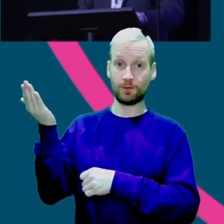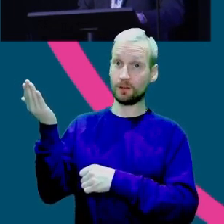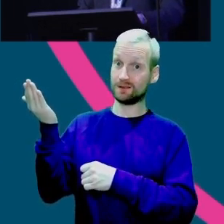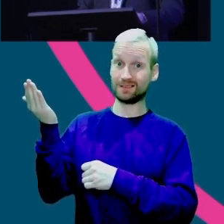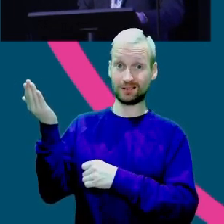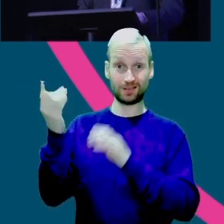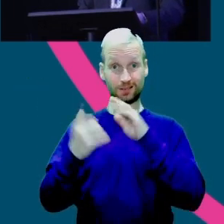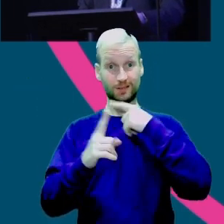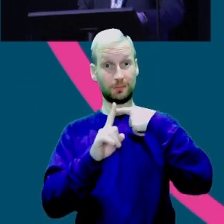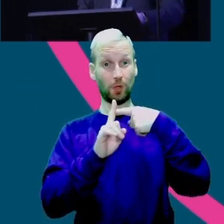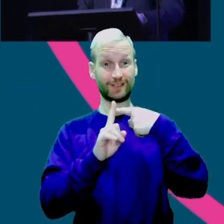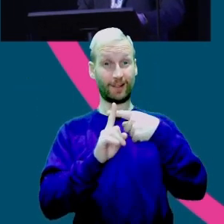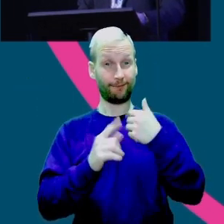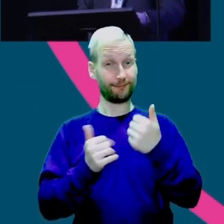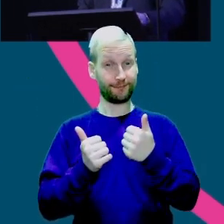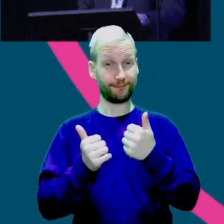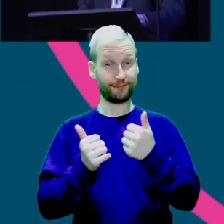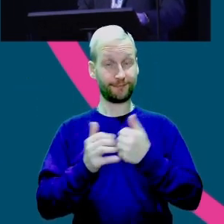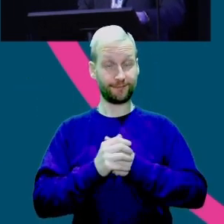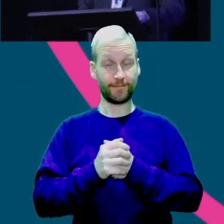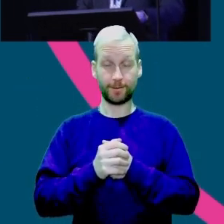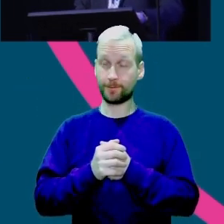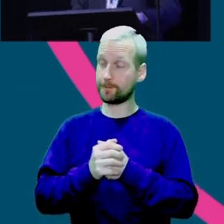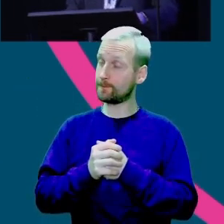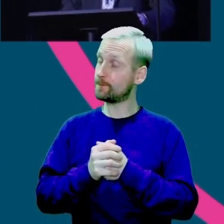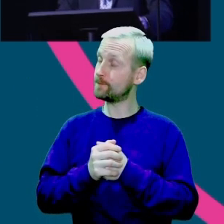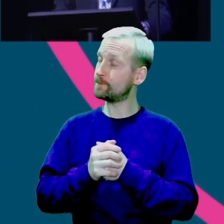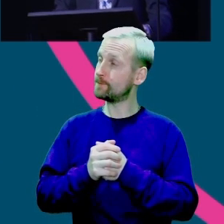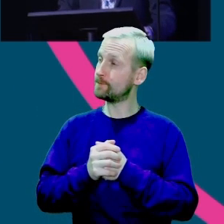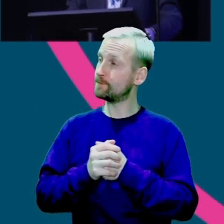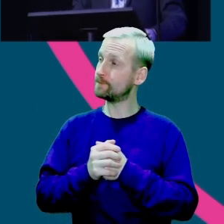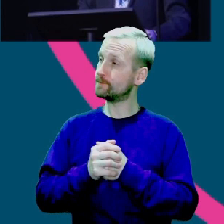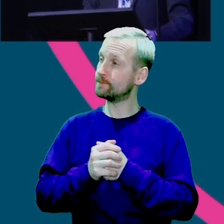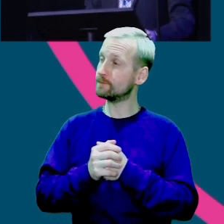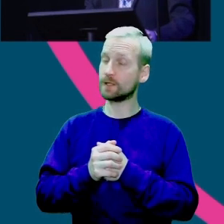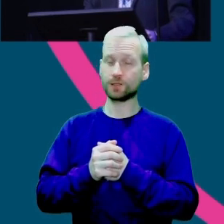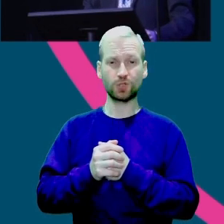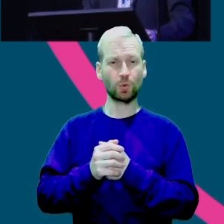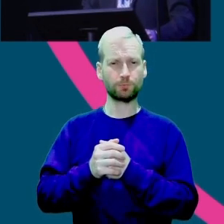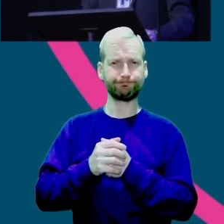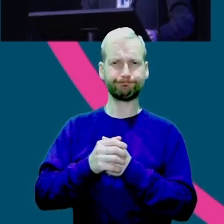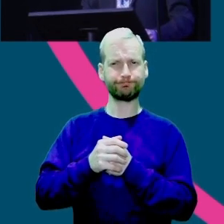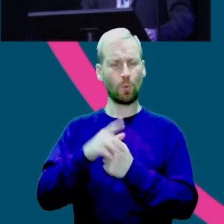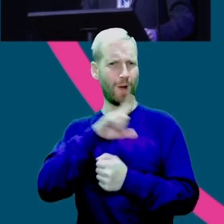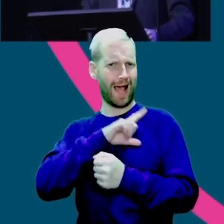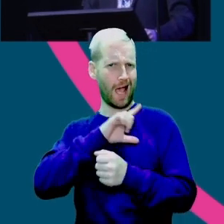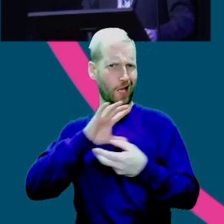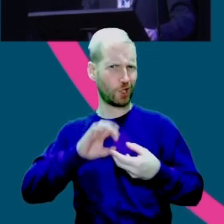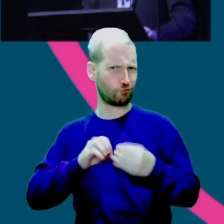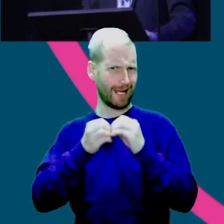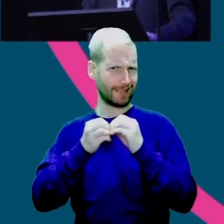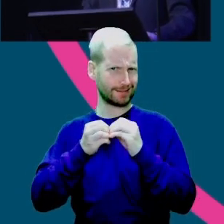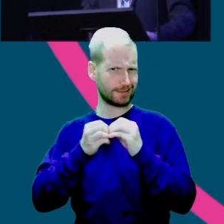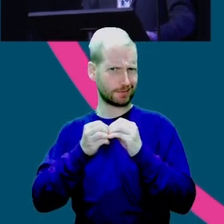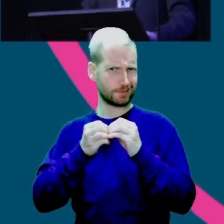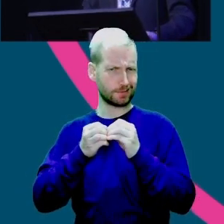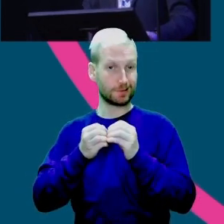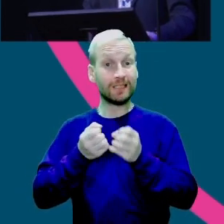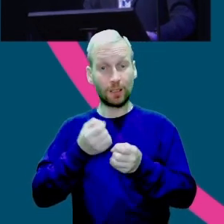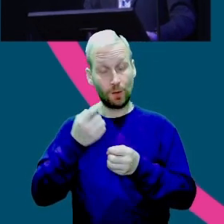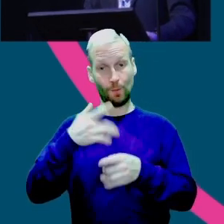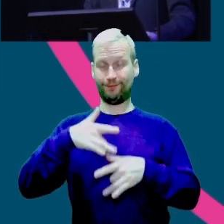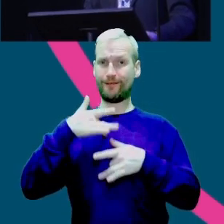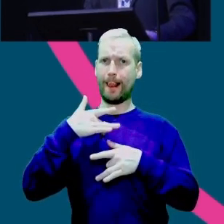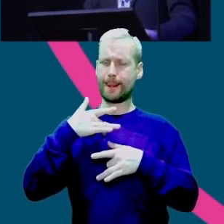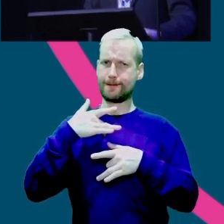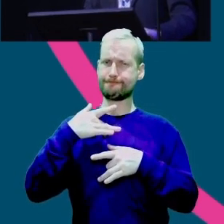positive. So just to give you, on the next slide, the background and brief. So we felt it was really